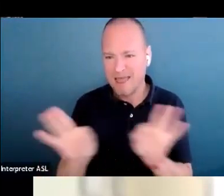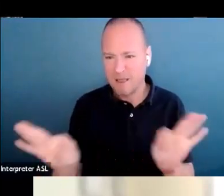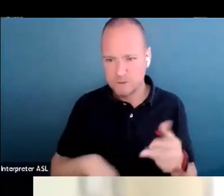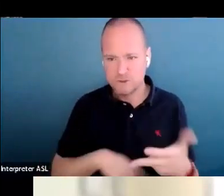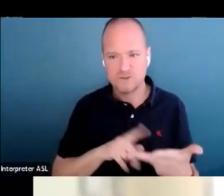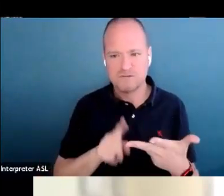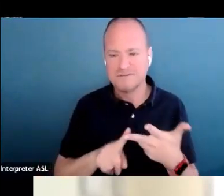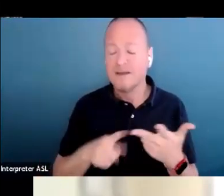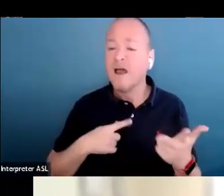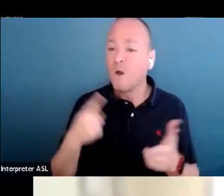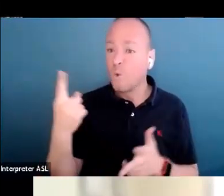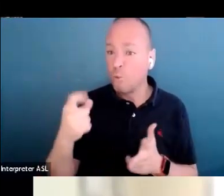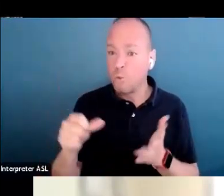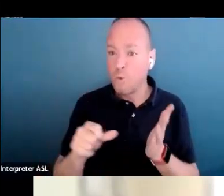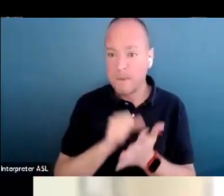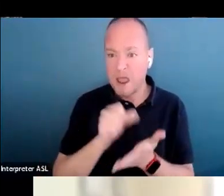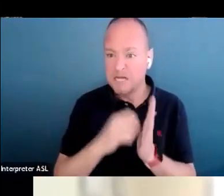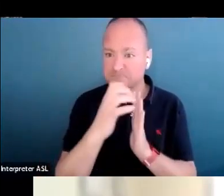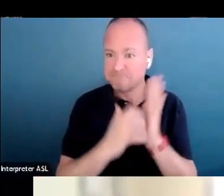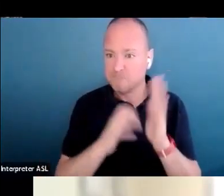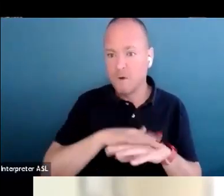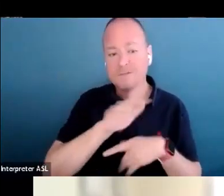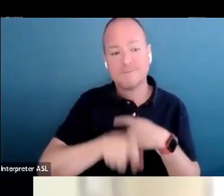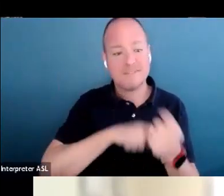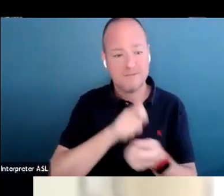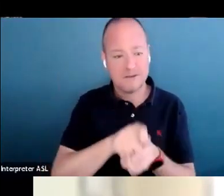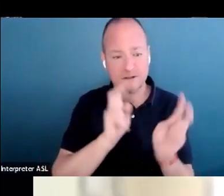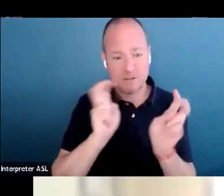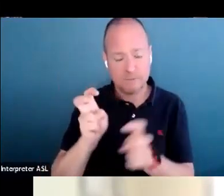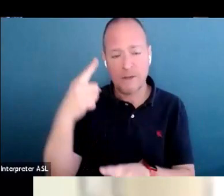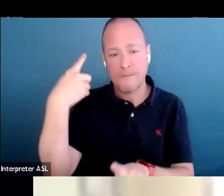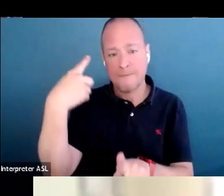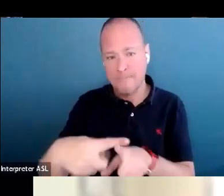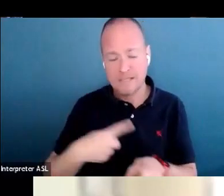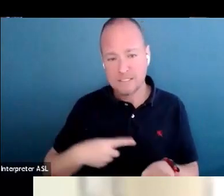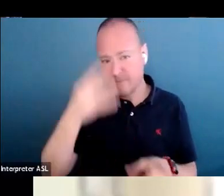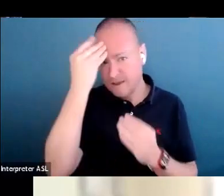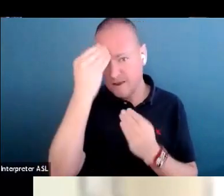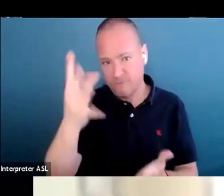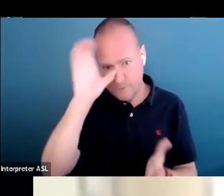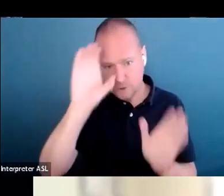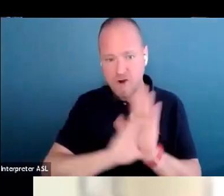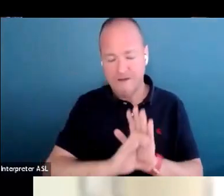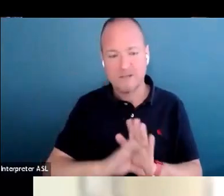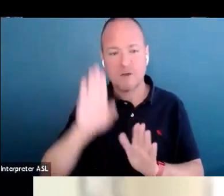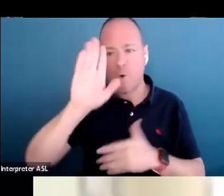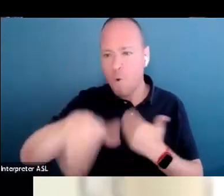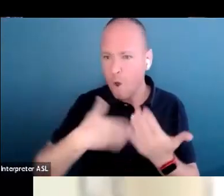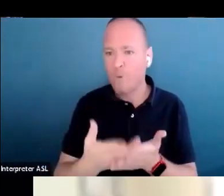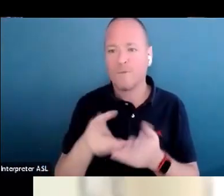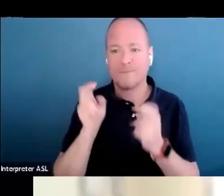several one-pagers on specific topics, as well as some infographics. These will all be posted